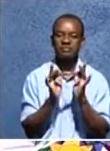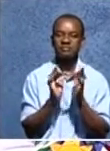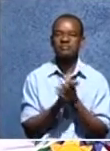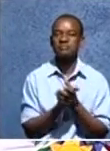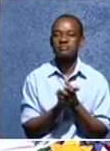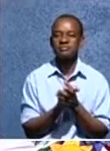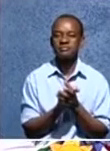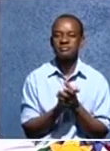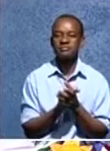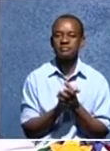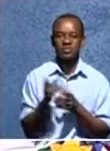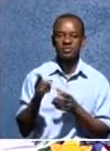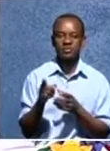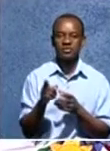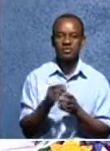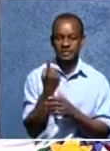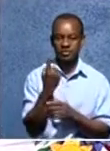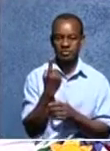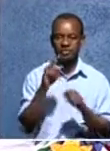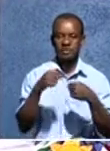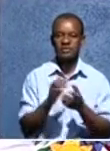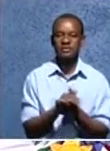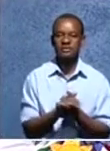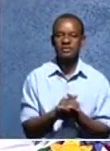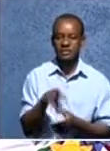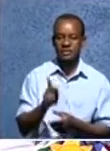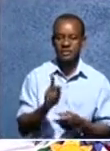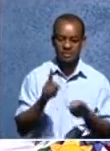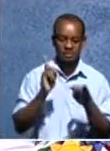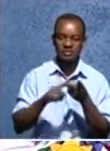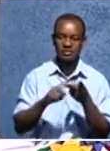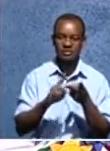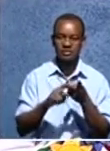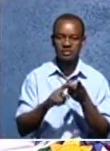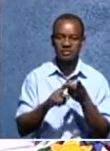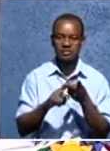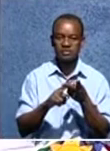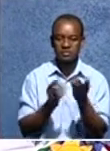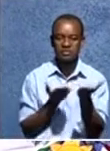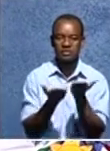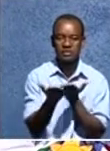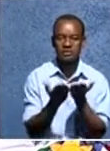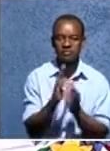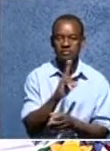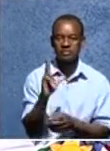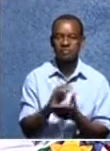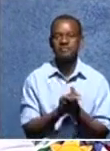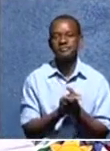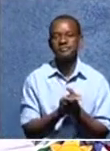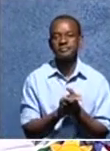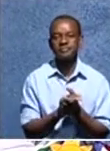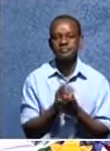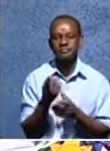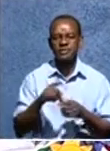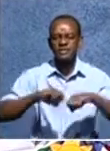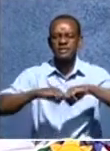one of the issues. The other is also, again, that you have the self-drive people And of course, some of the challenges was the distance that people